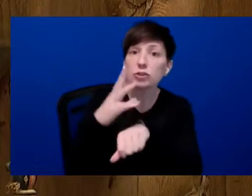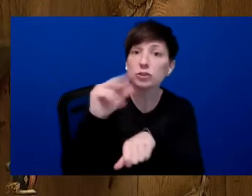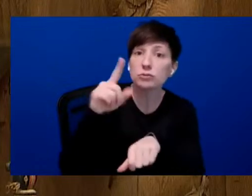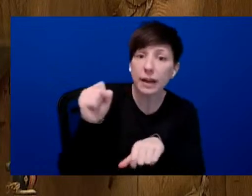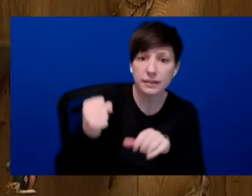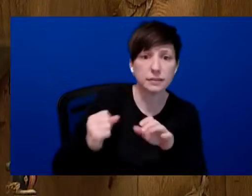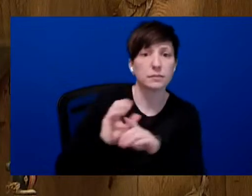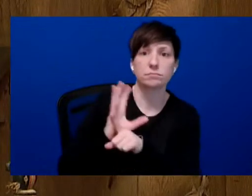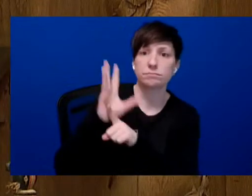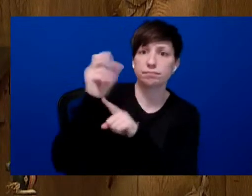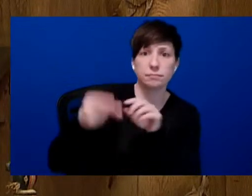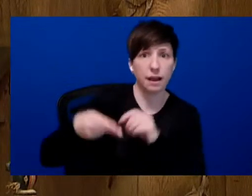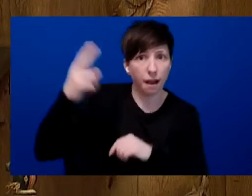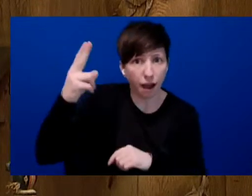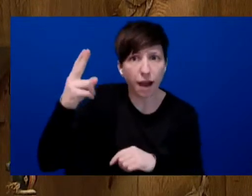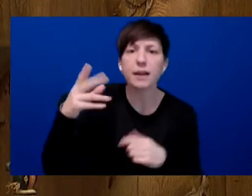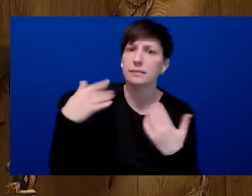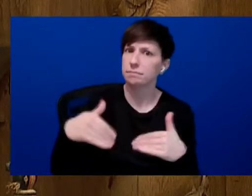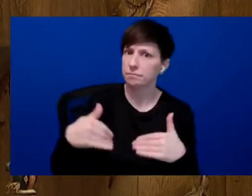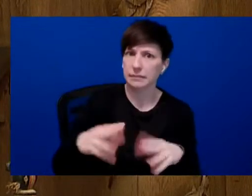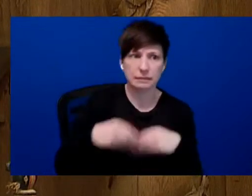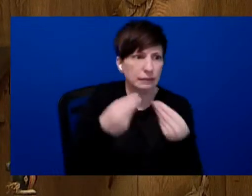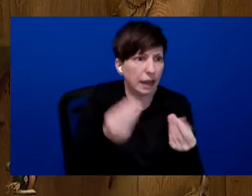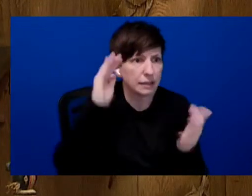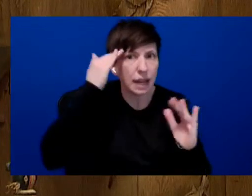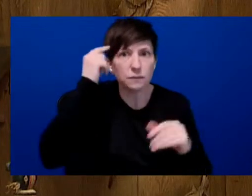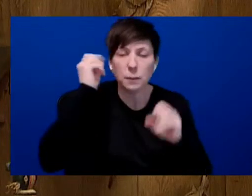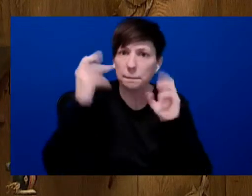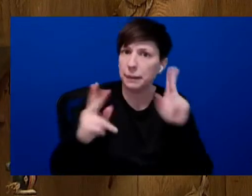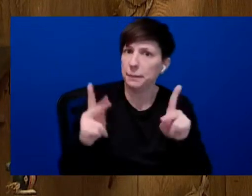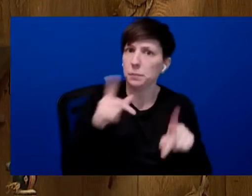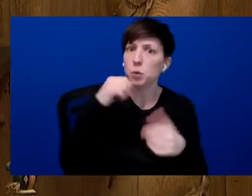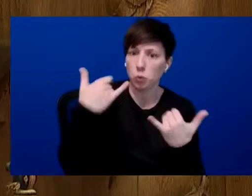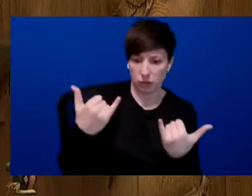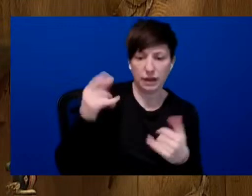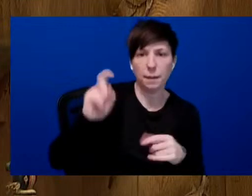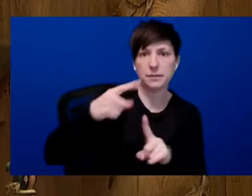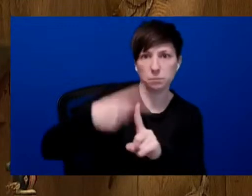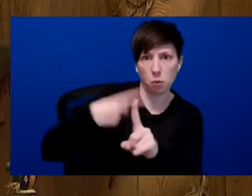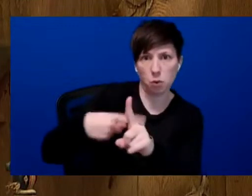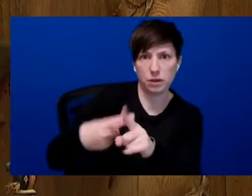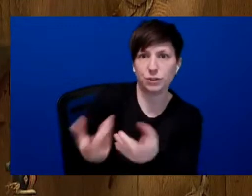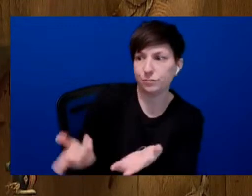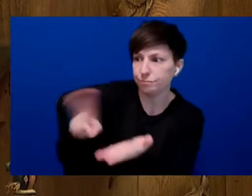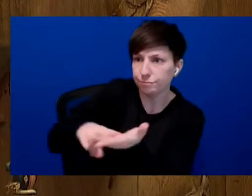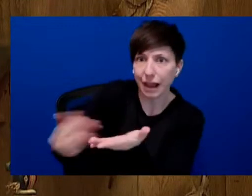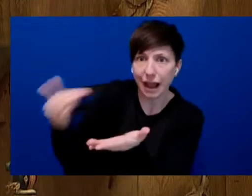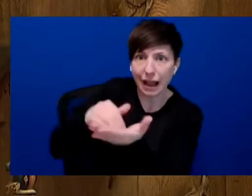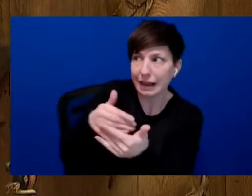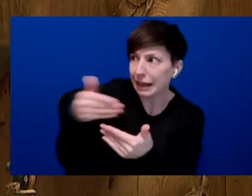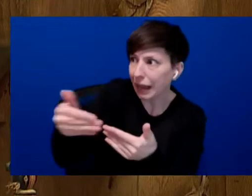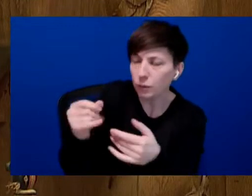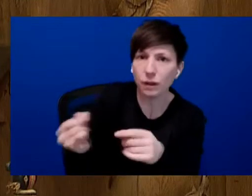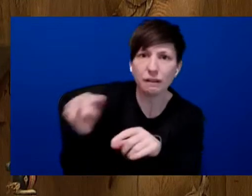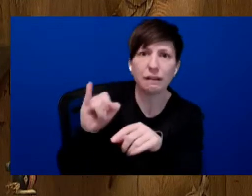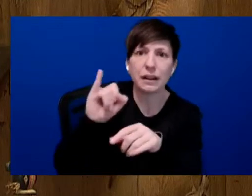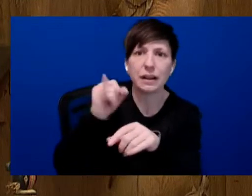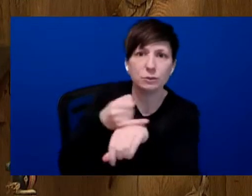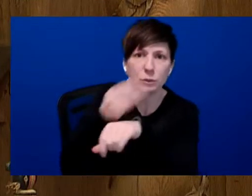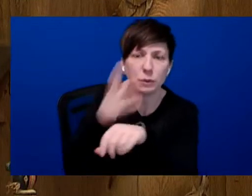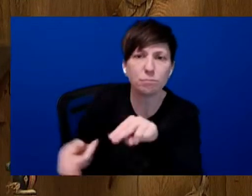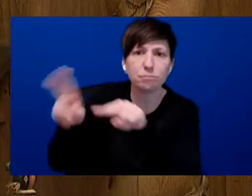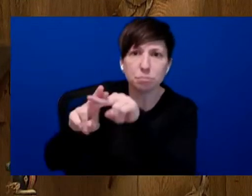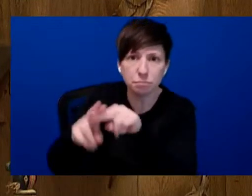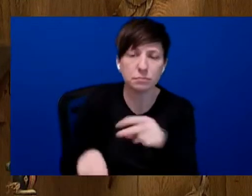for anyone whose mortgage is coming up for renewal. Inflation has made the cost of groceries and daily essentials